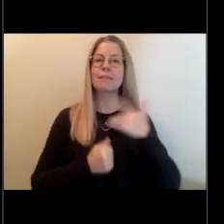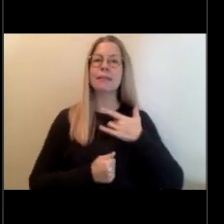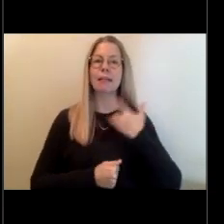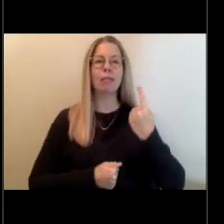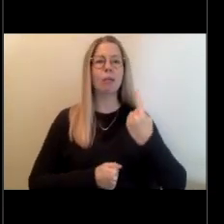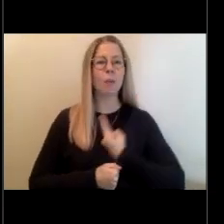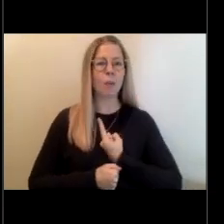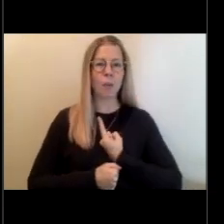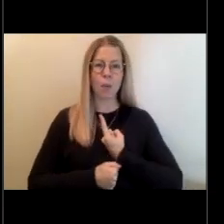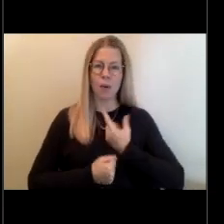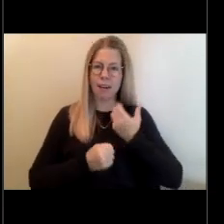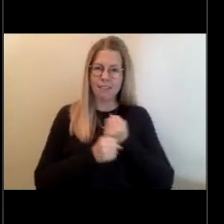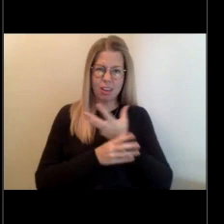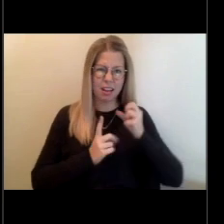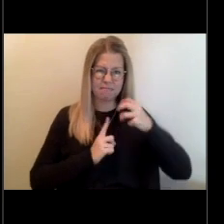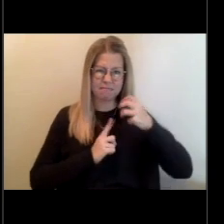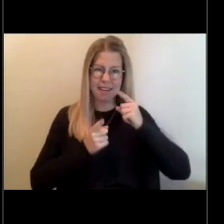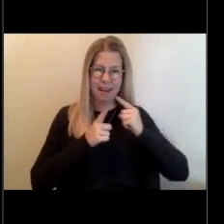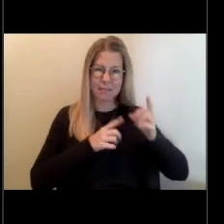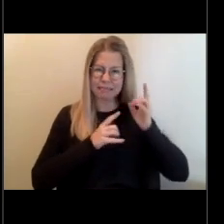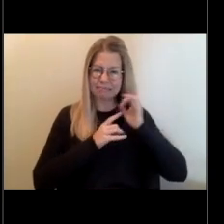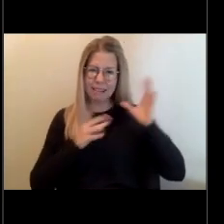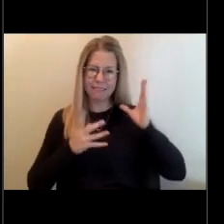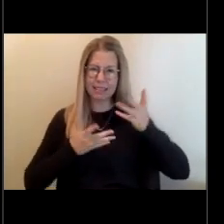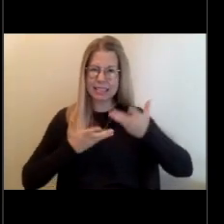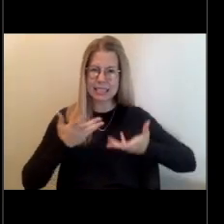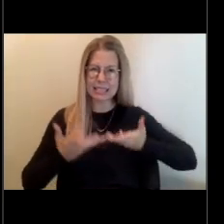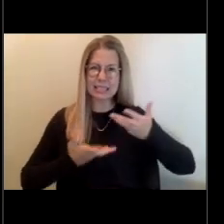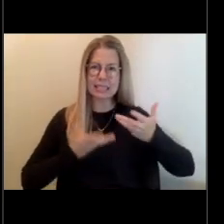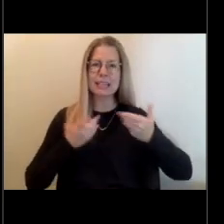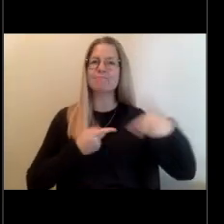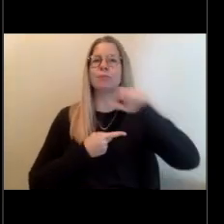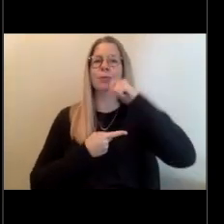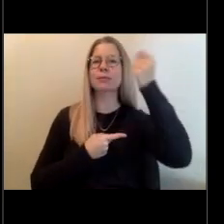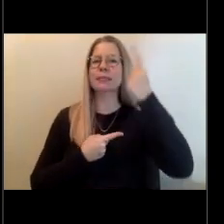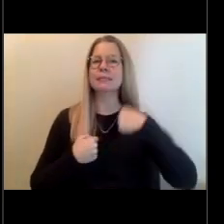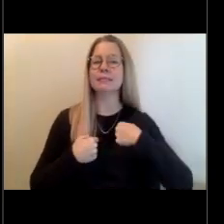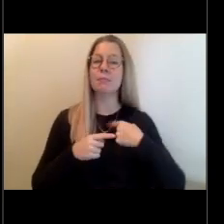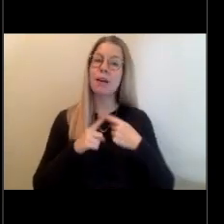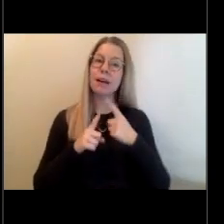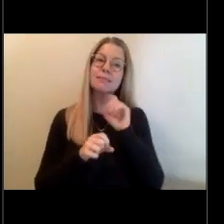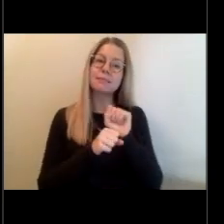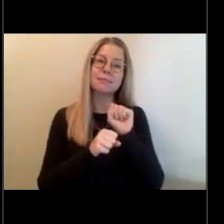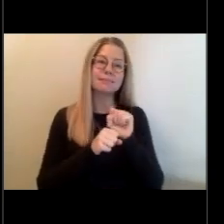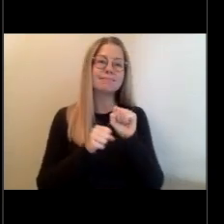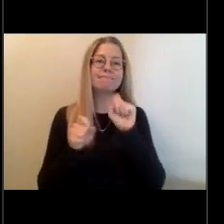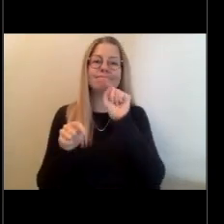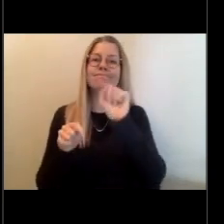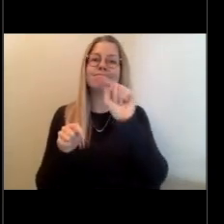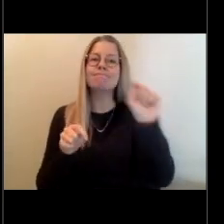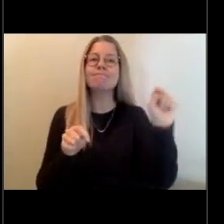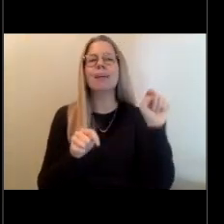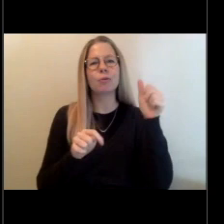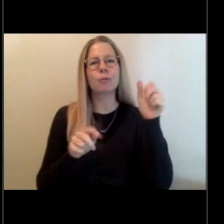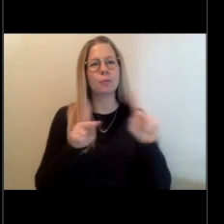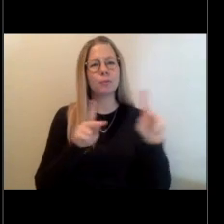with terrible things happening and nobody quite understands. The reality is there are others with you. More